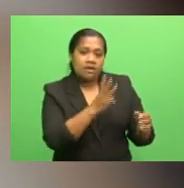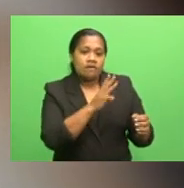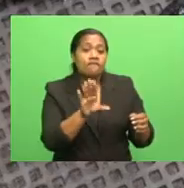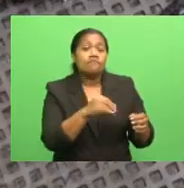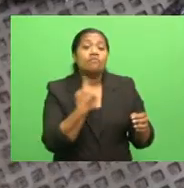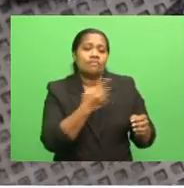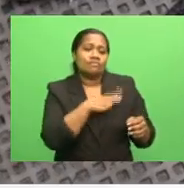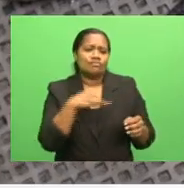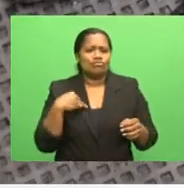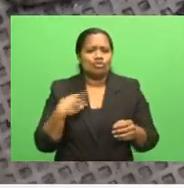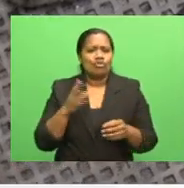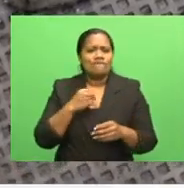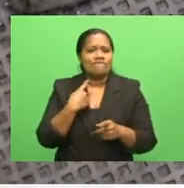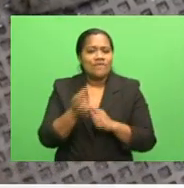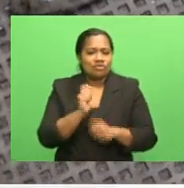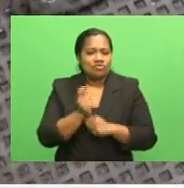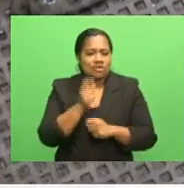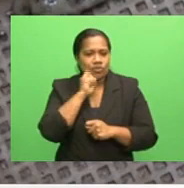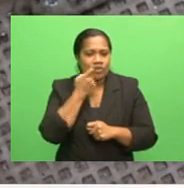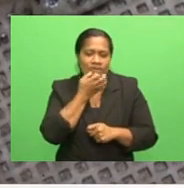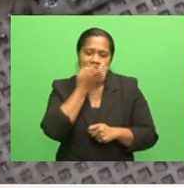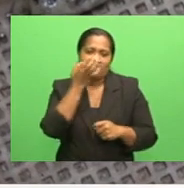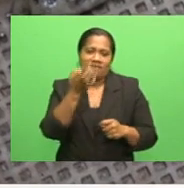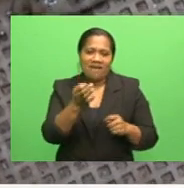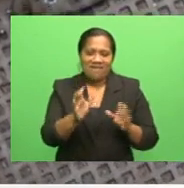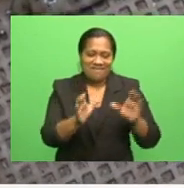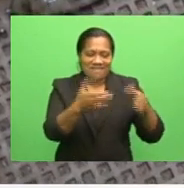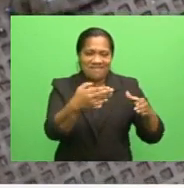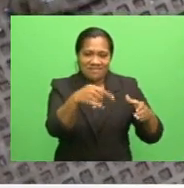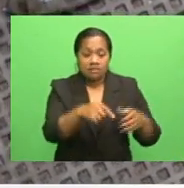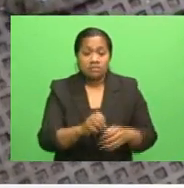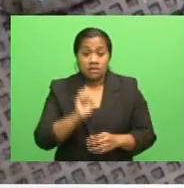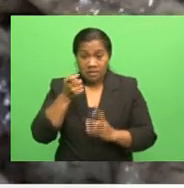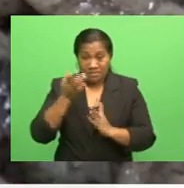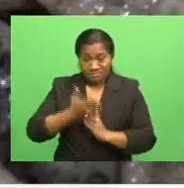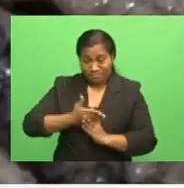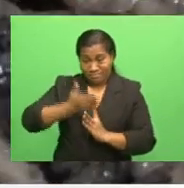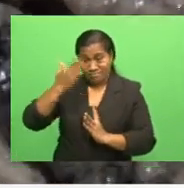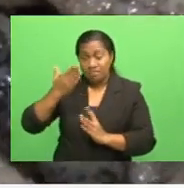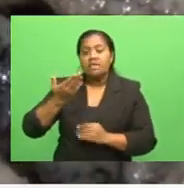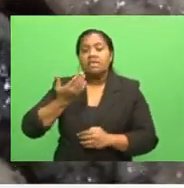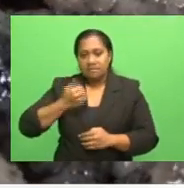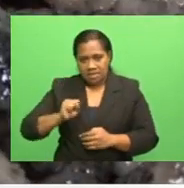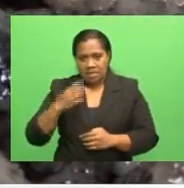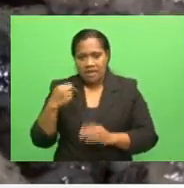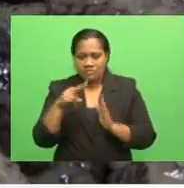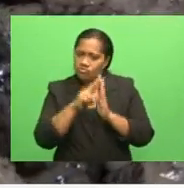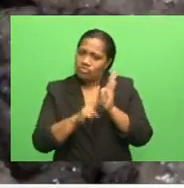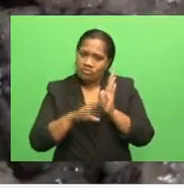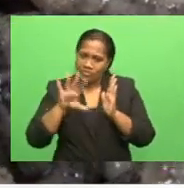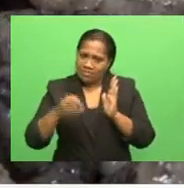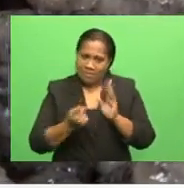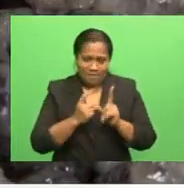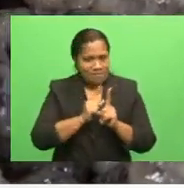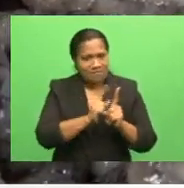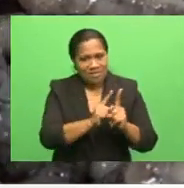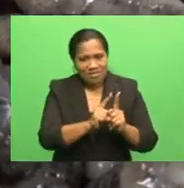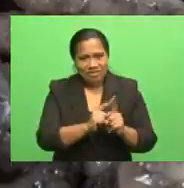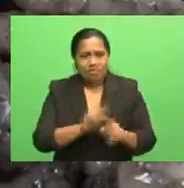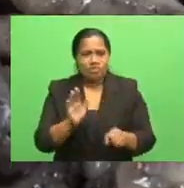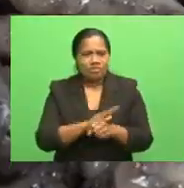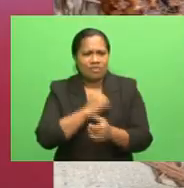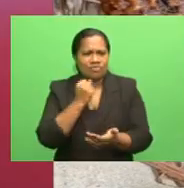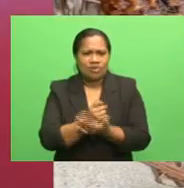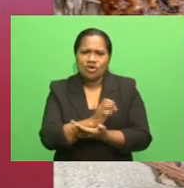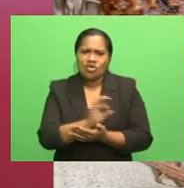Fisheries. The minister says if the ban is to be lifted, certain measures will remain in place to ensure it is not